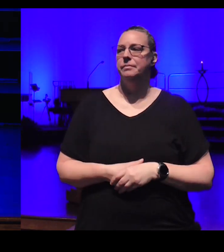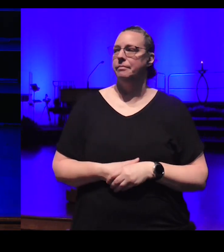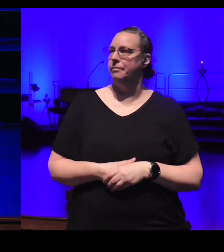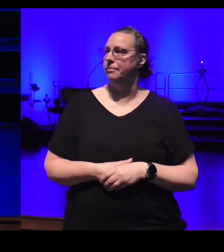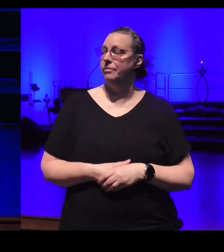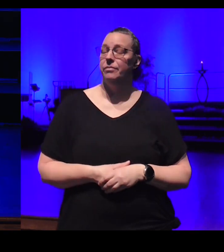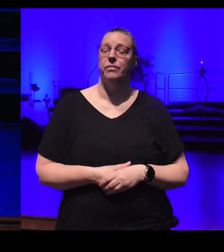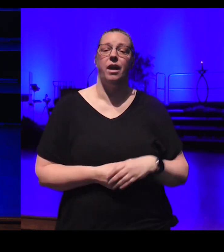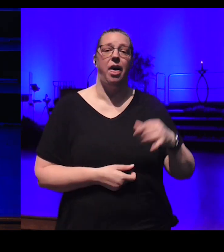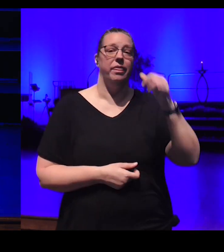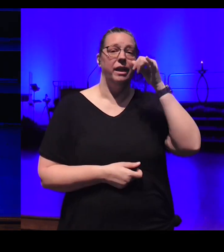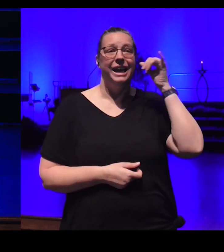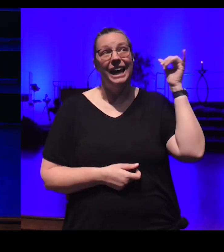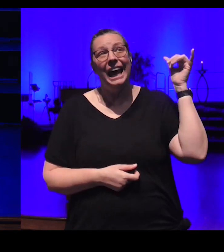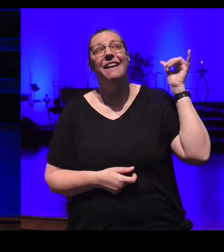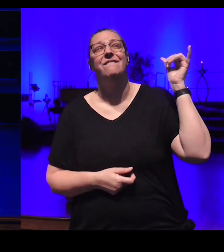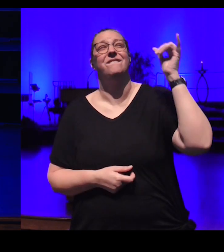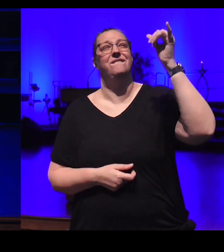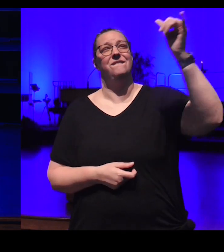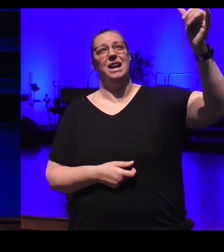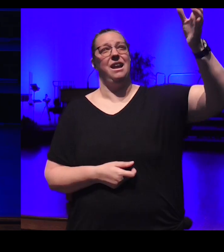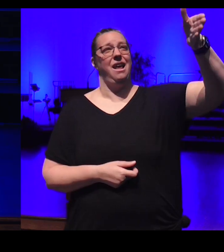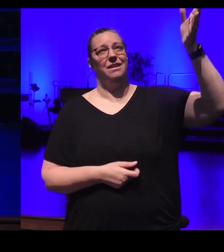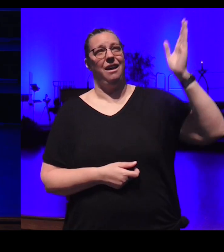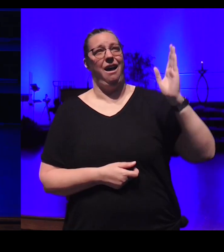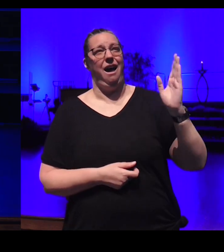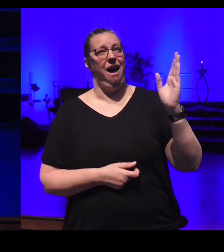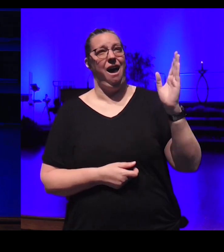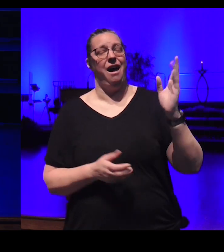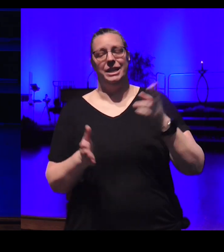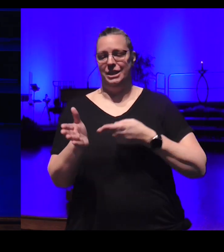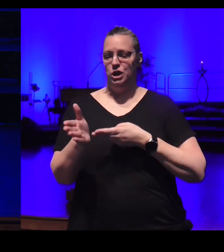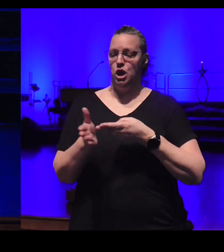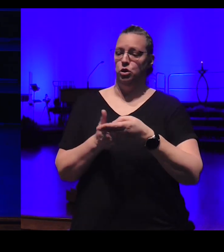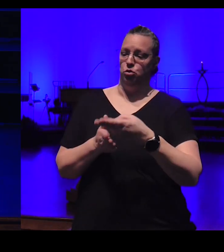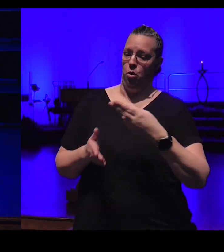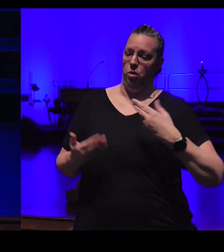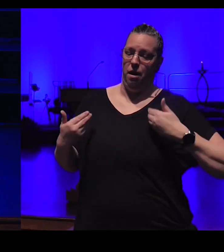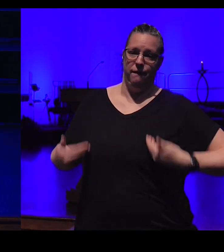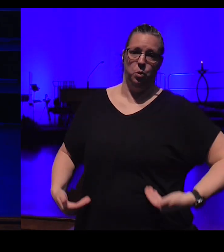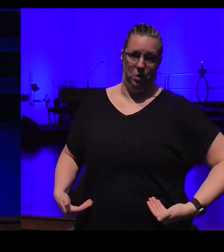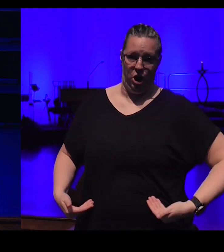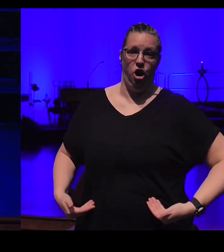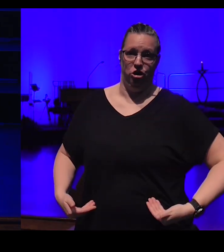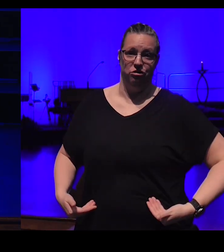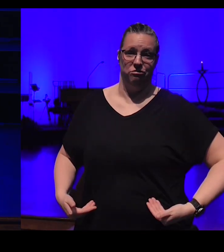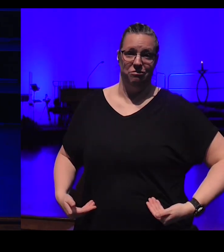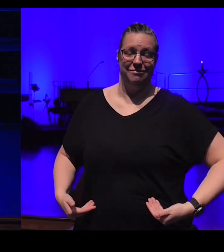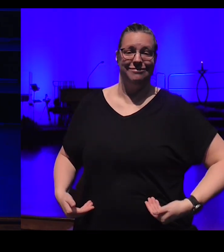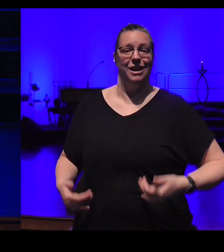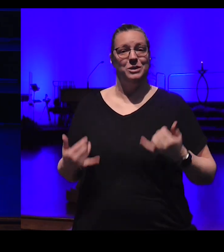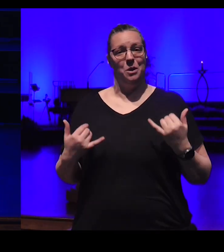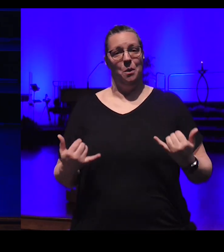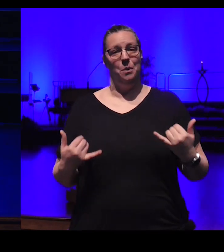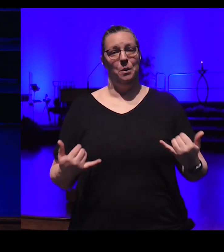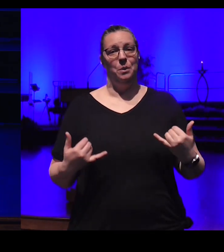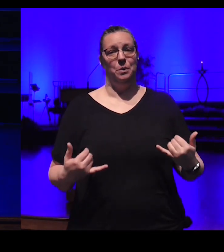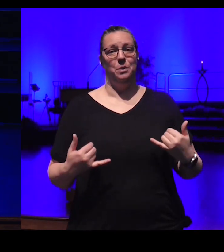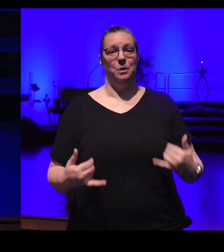The very infinite nature of the divine is the very truth of who we are. And so right now we open